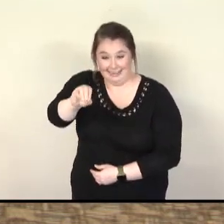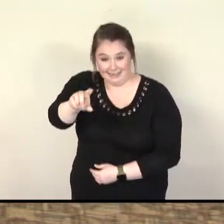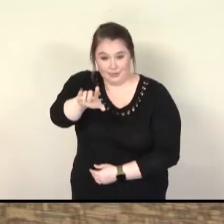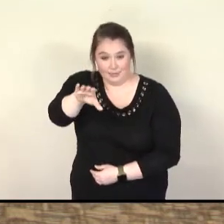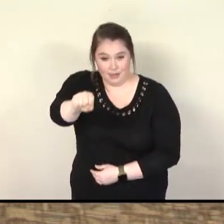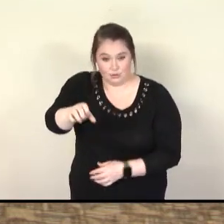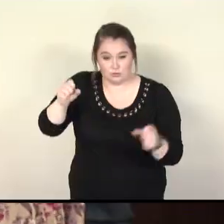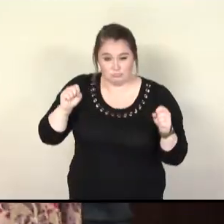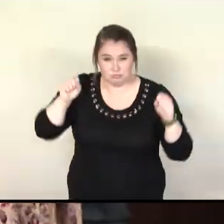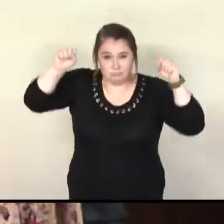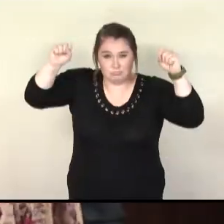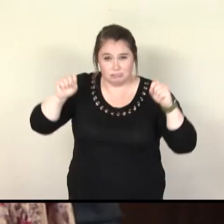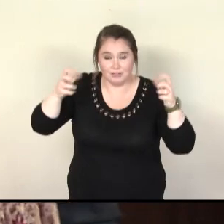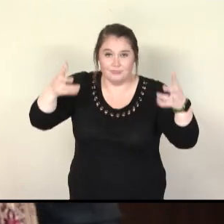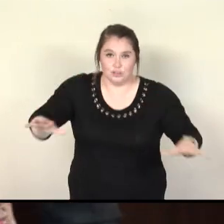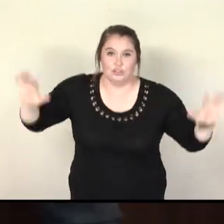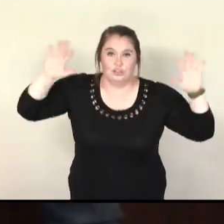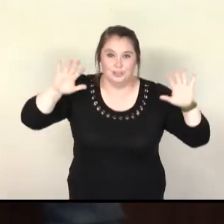pounds.